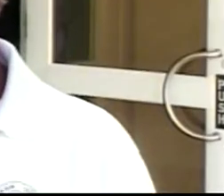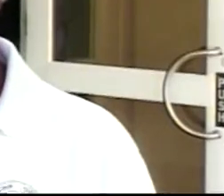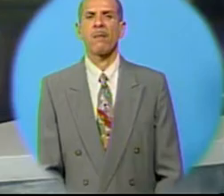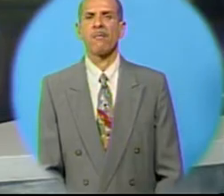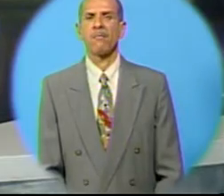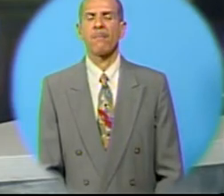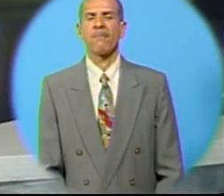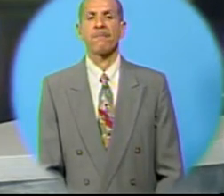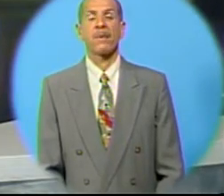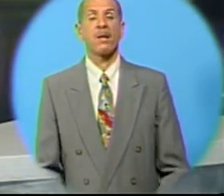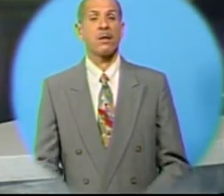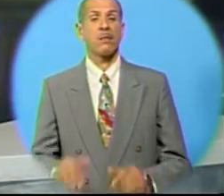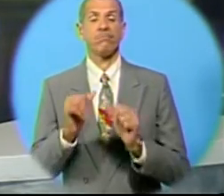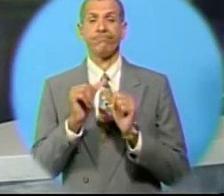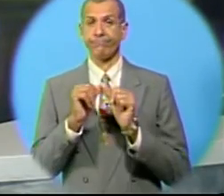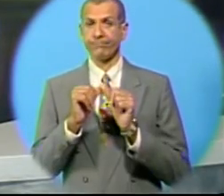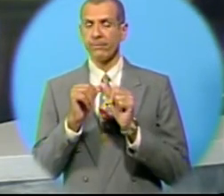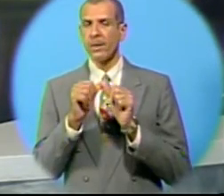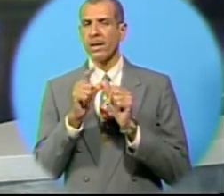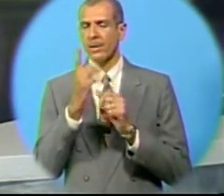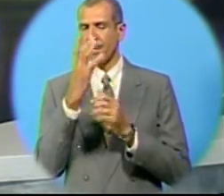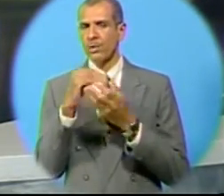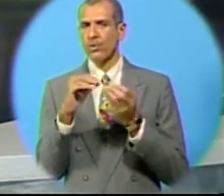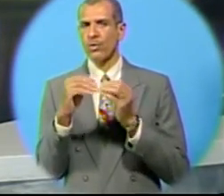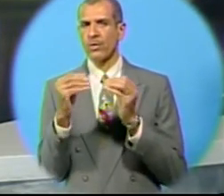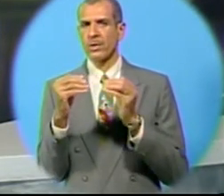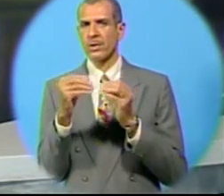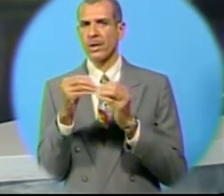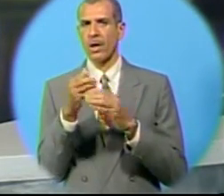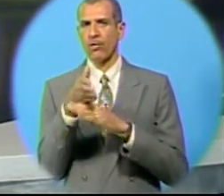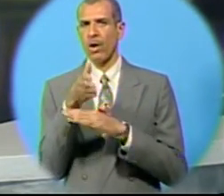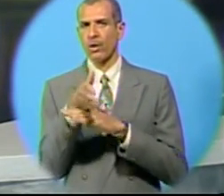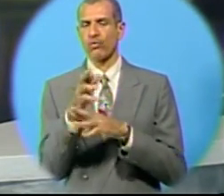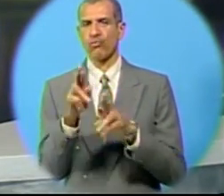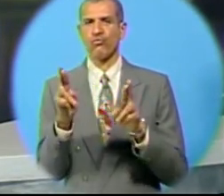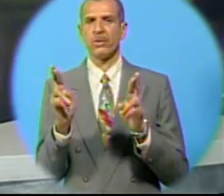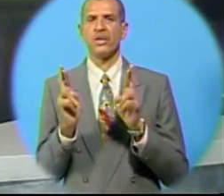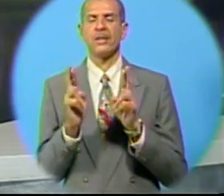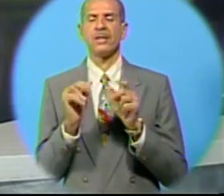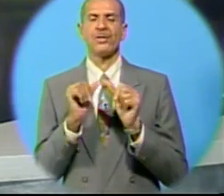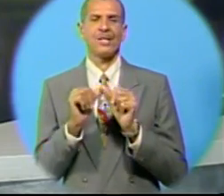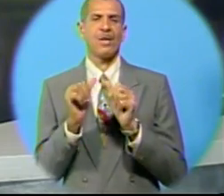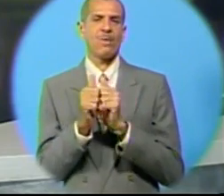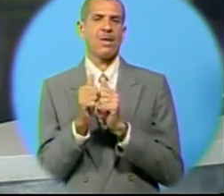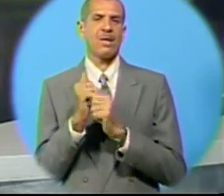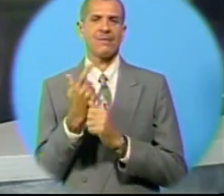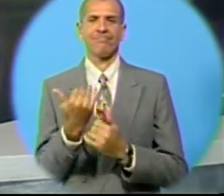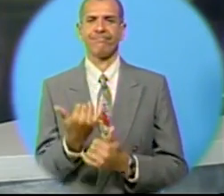Still to come, a look at some of the stories making headlines across the region. Stay with us.